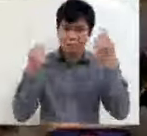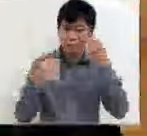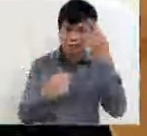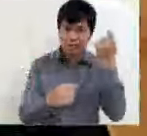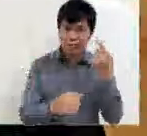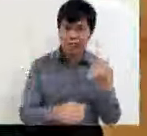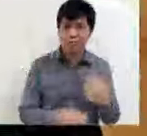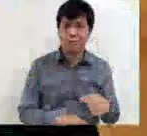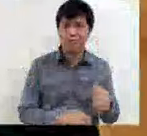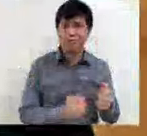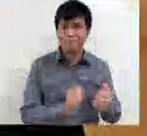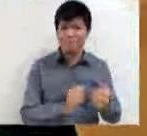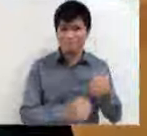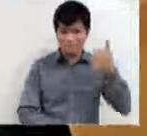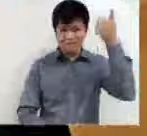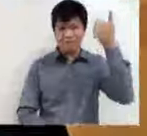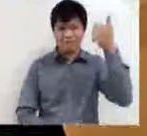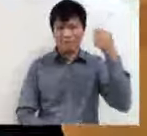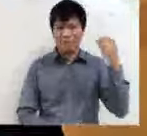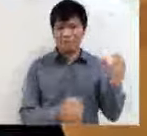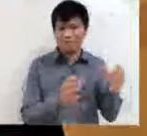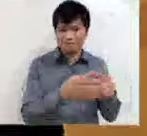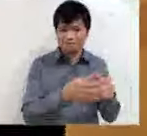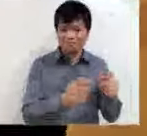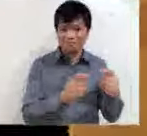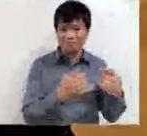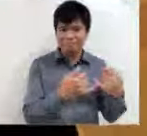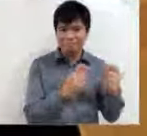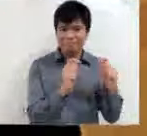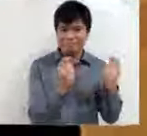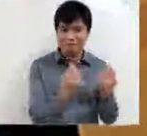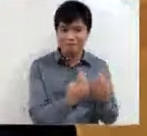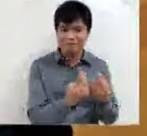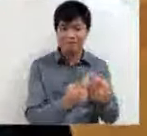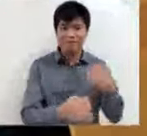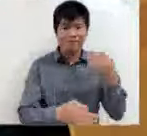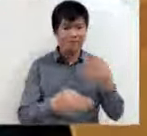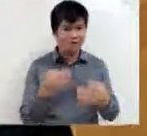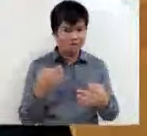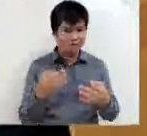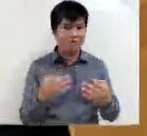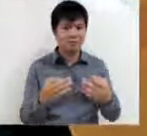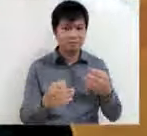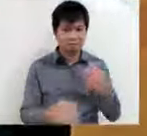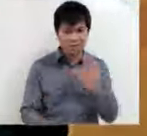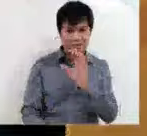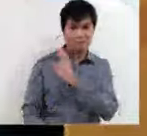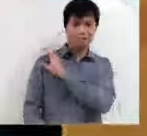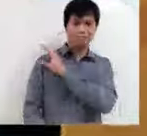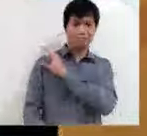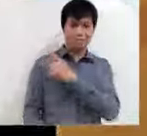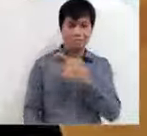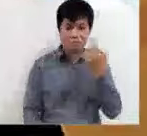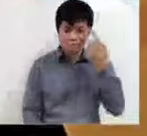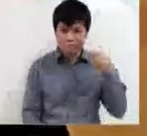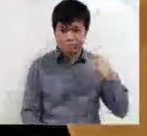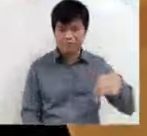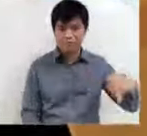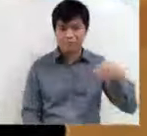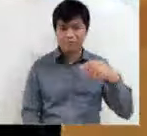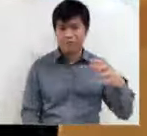Koponan. After all of these years to finally get the championship back to Taft is really something that we've always